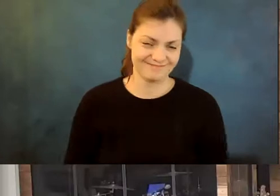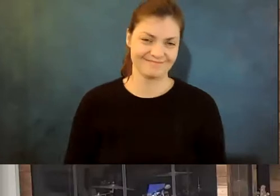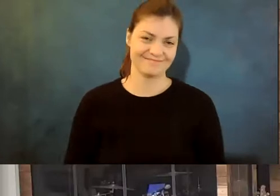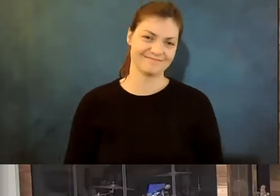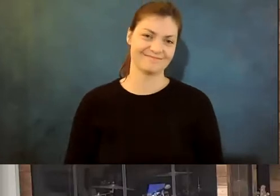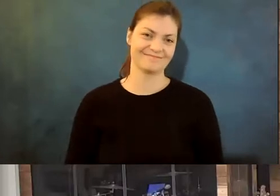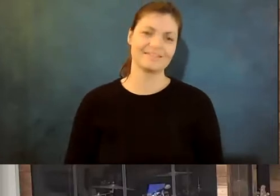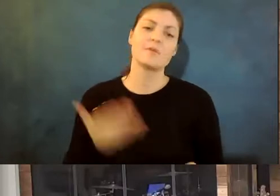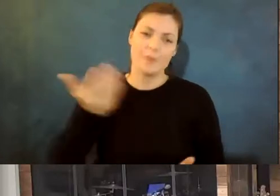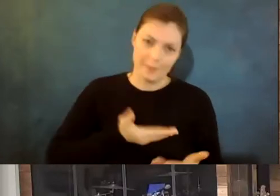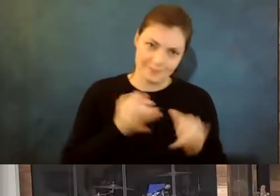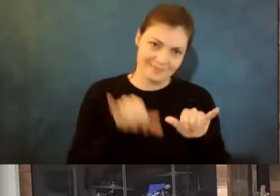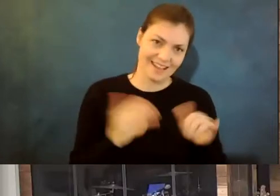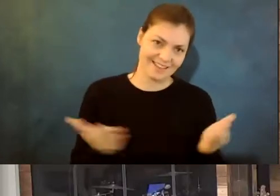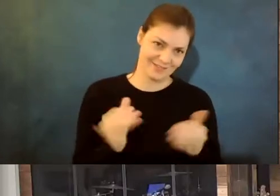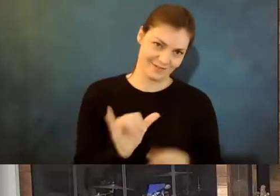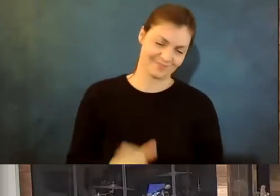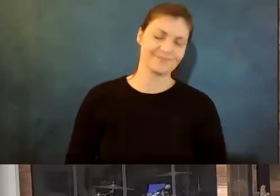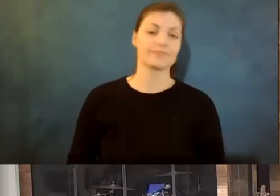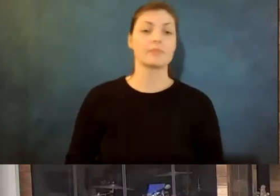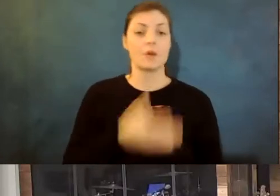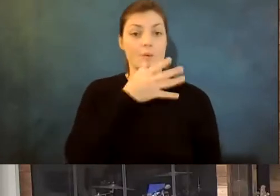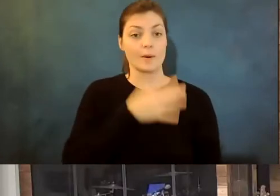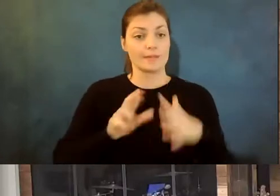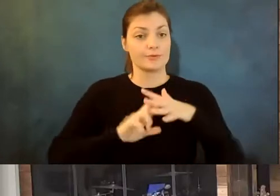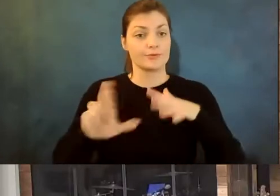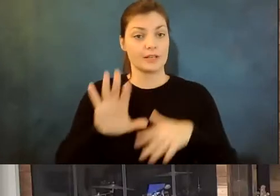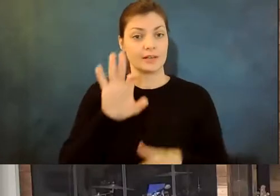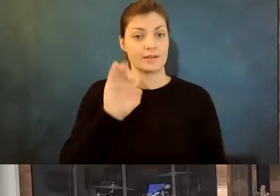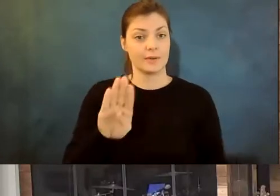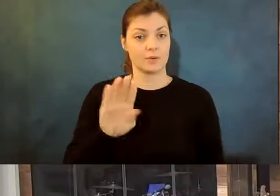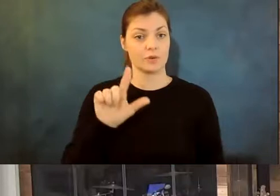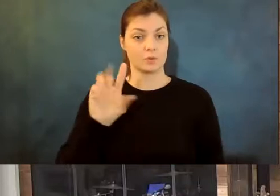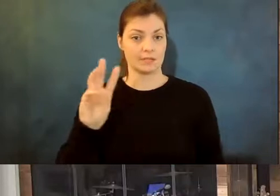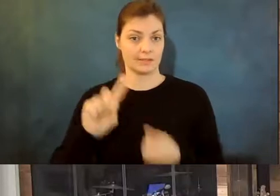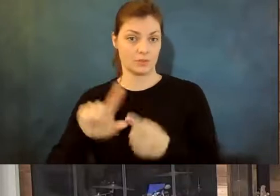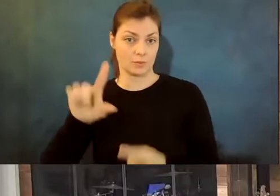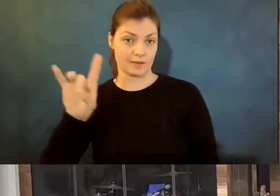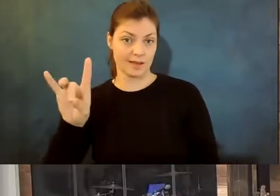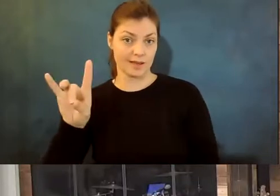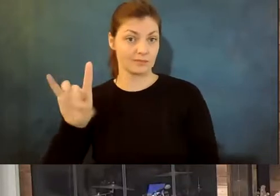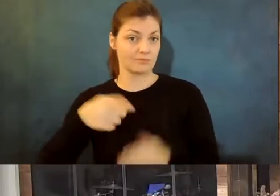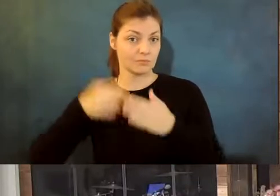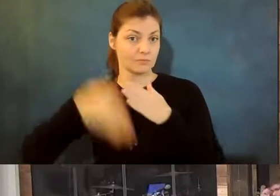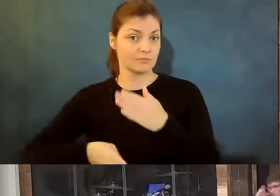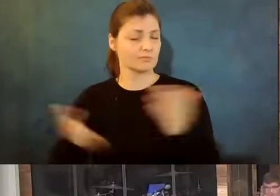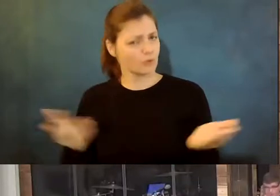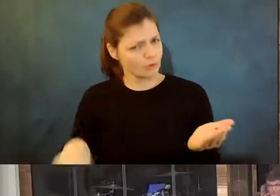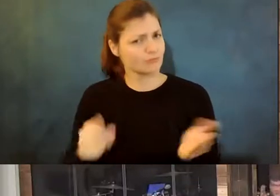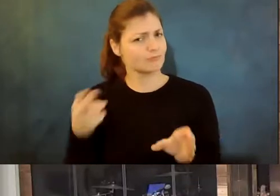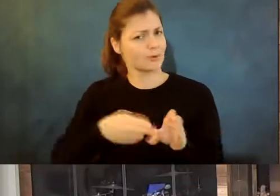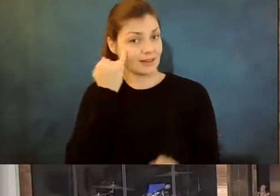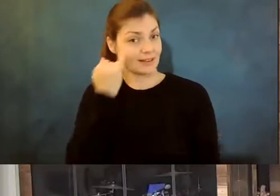you're welcome in here as well. Women's Retreat, February 26th or 28th. I encourage you to be a part of that if you are a